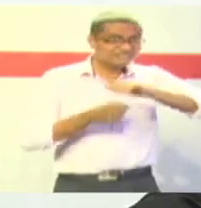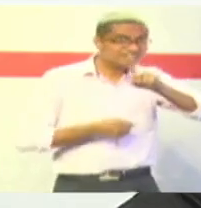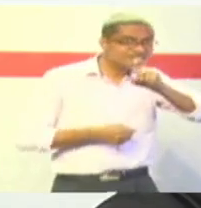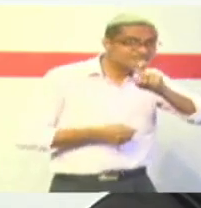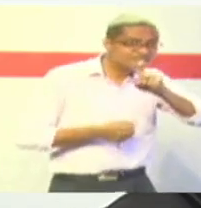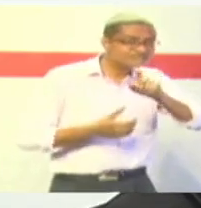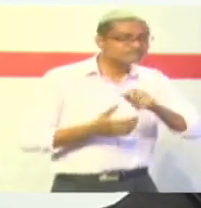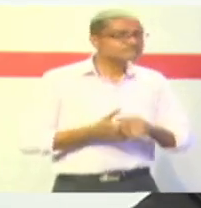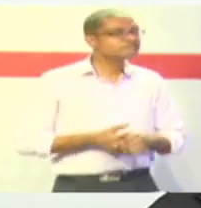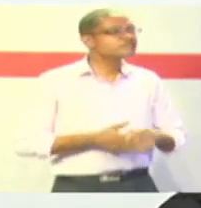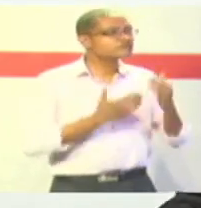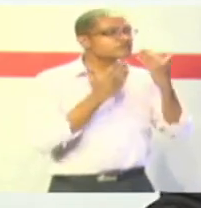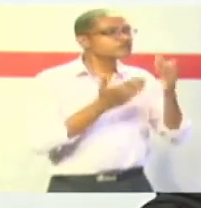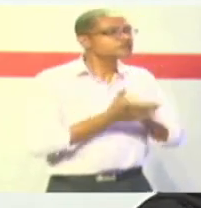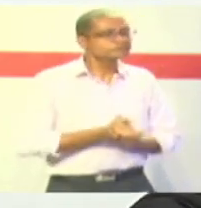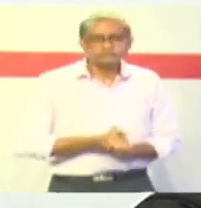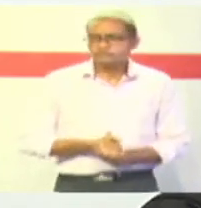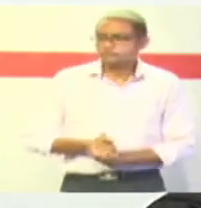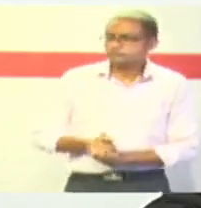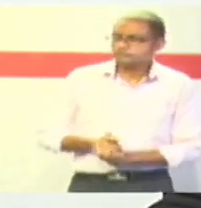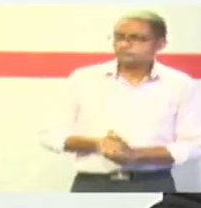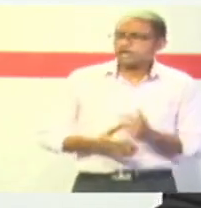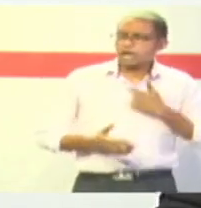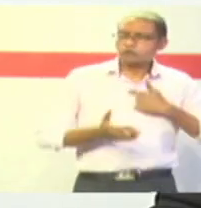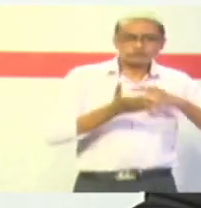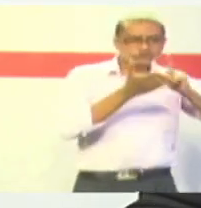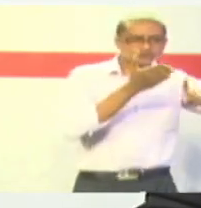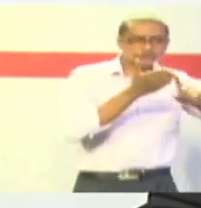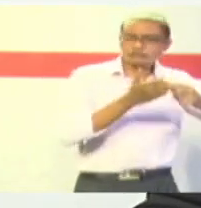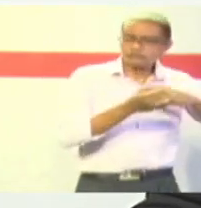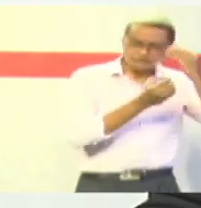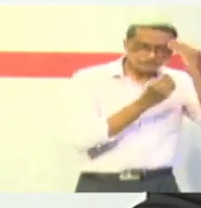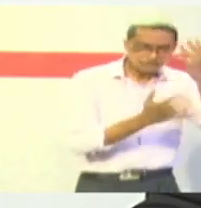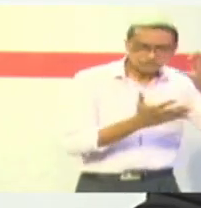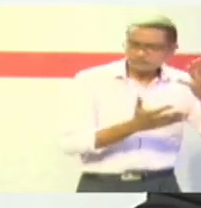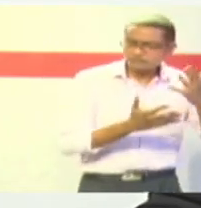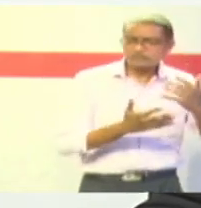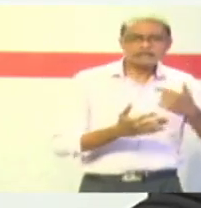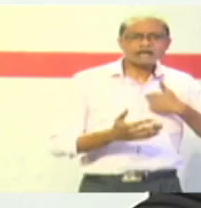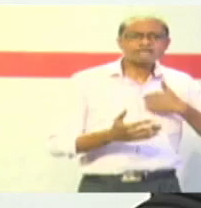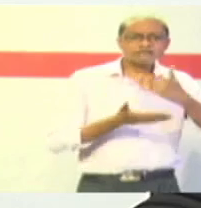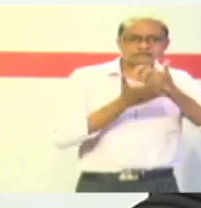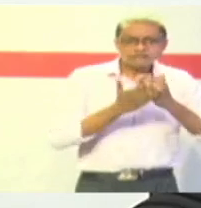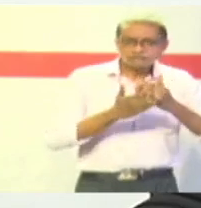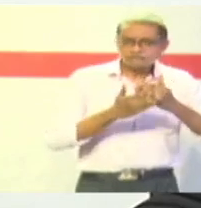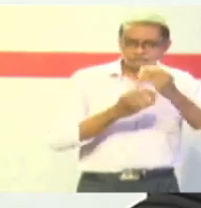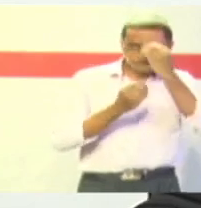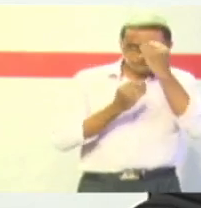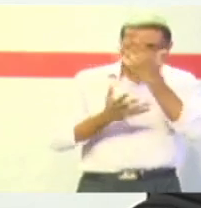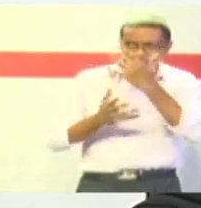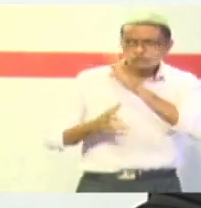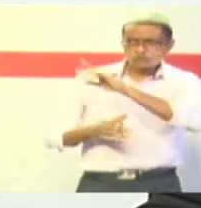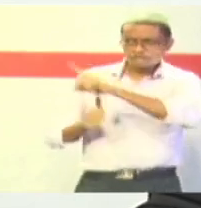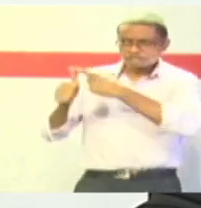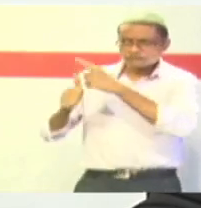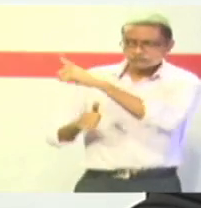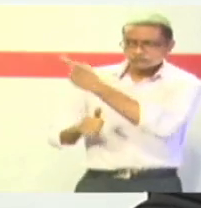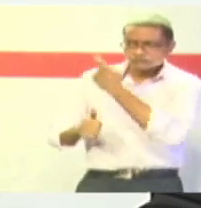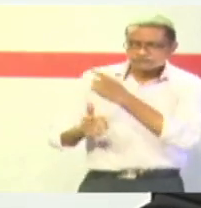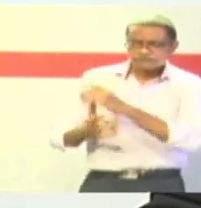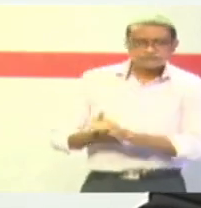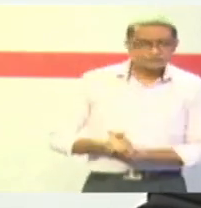you. Okay, so let me just check my information. I have some details as to regard your first